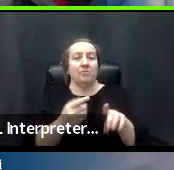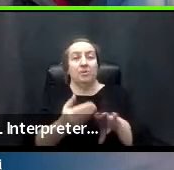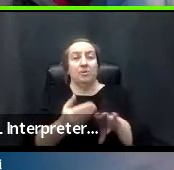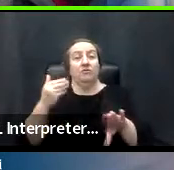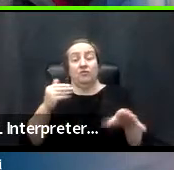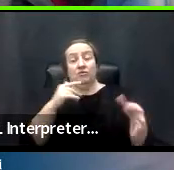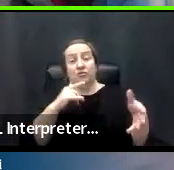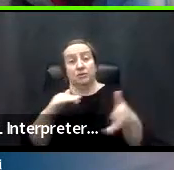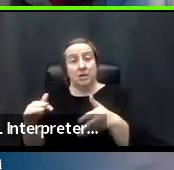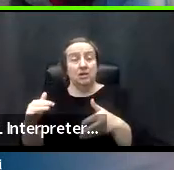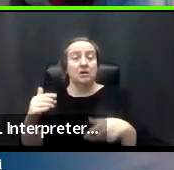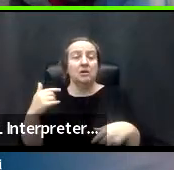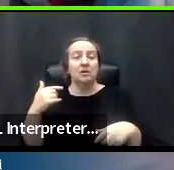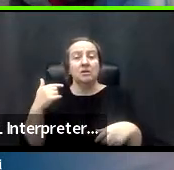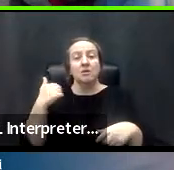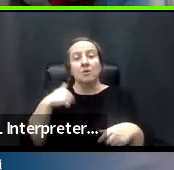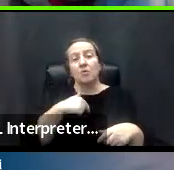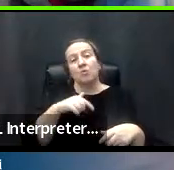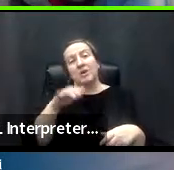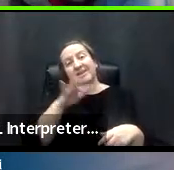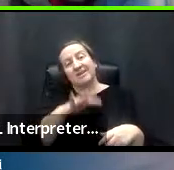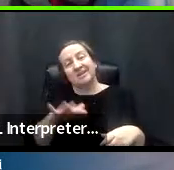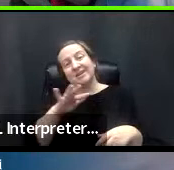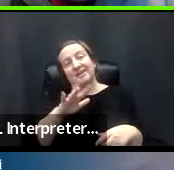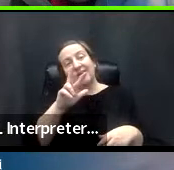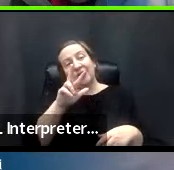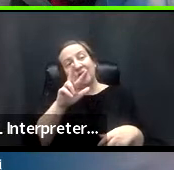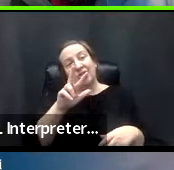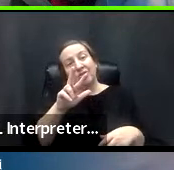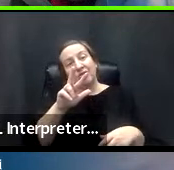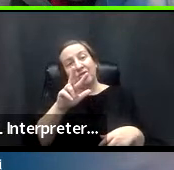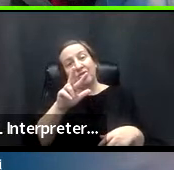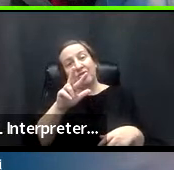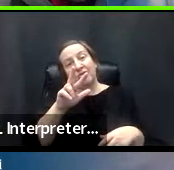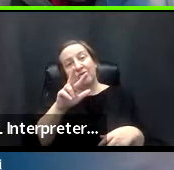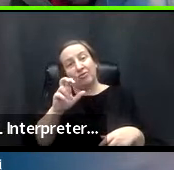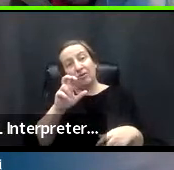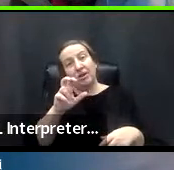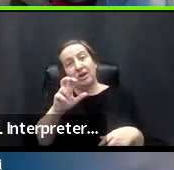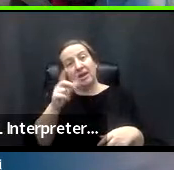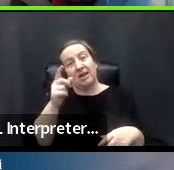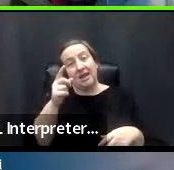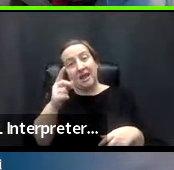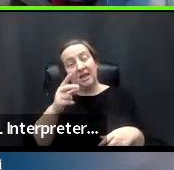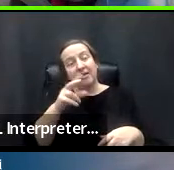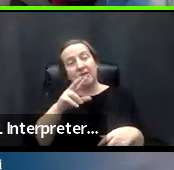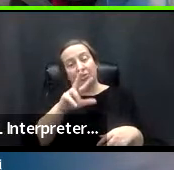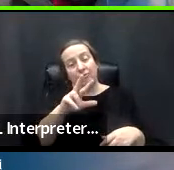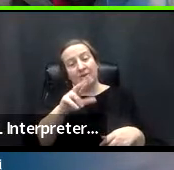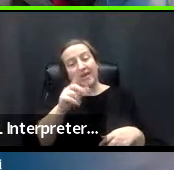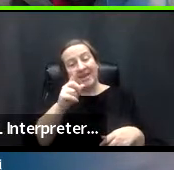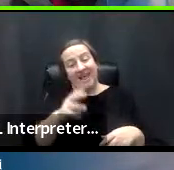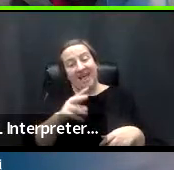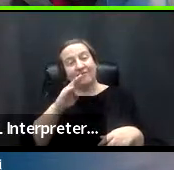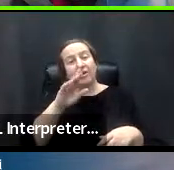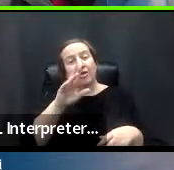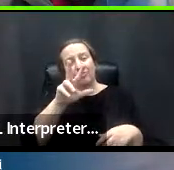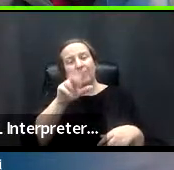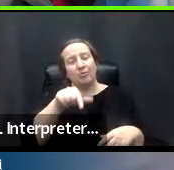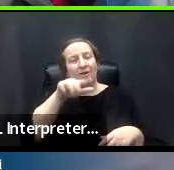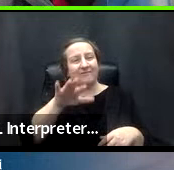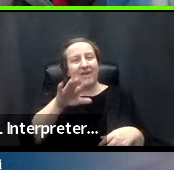study that we are in a ballpark between 3.5 billion and 4.5 billion, depending